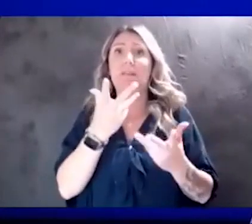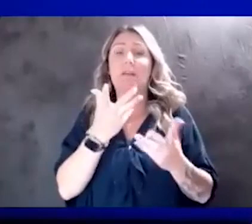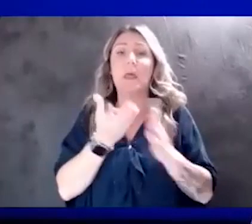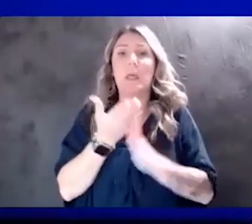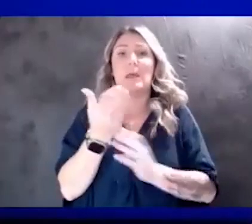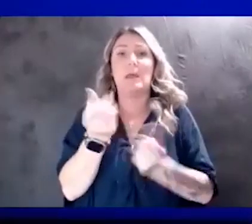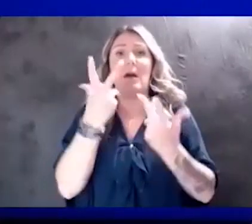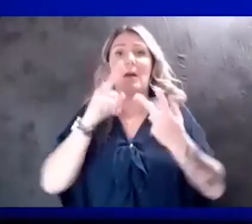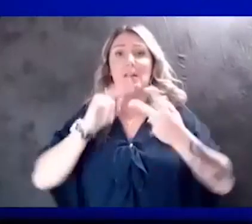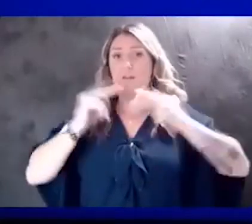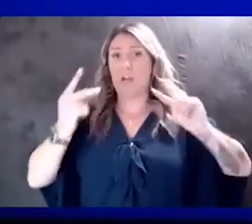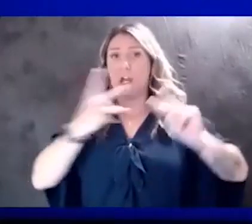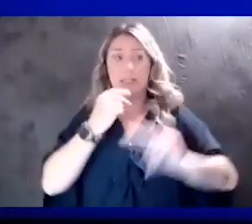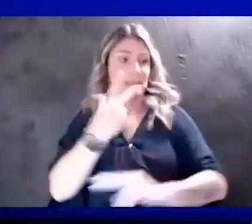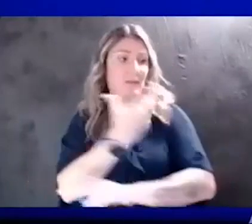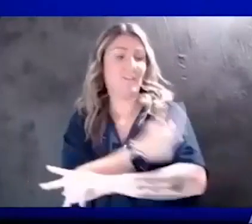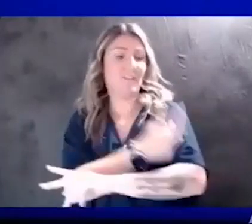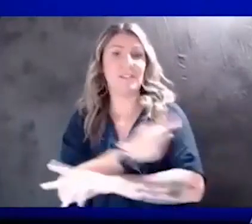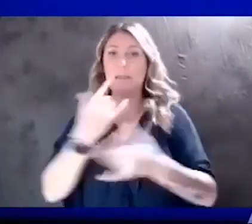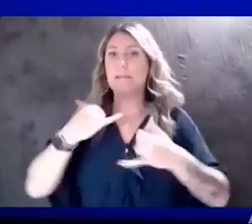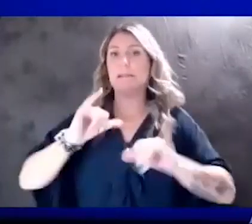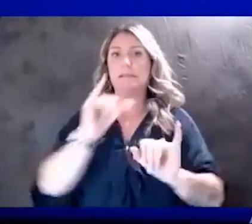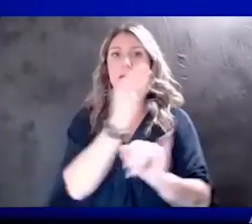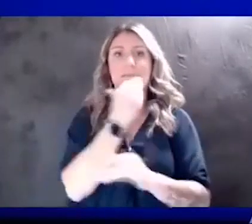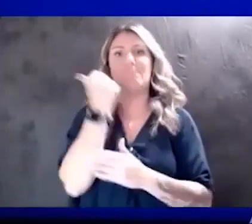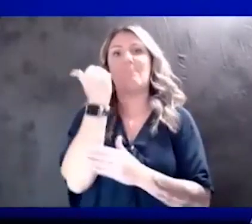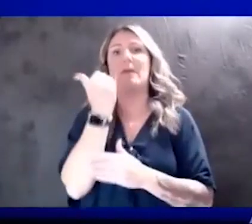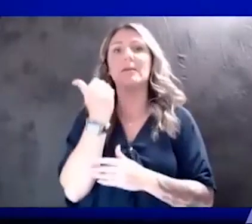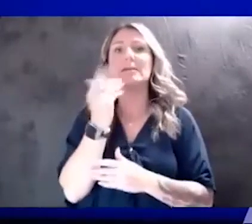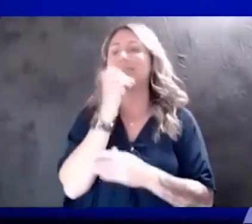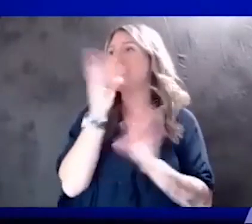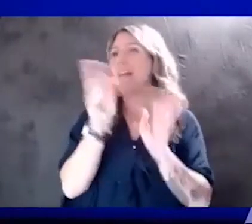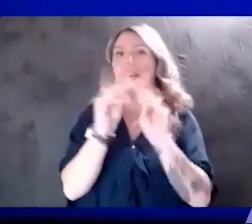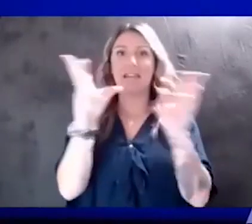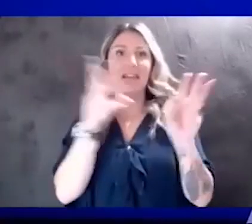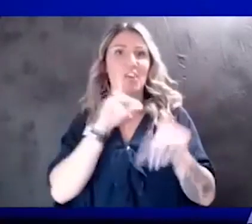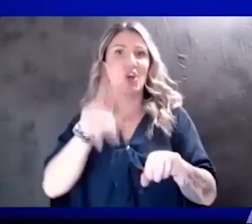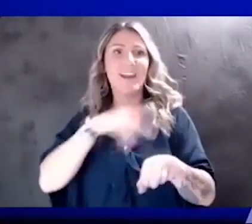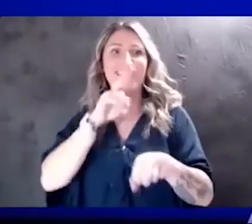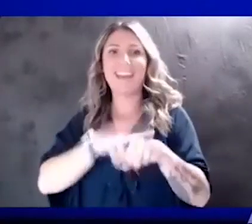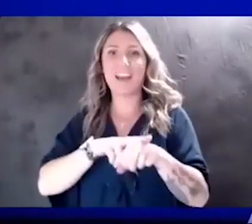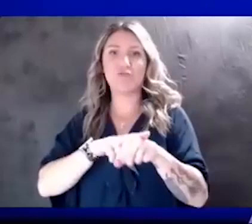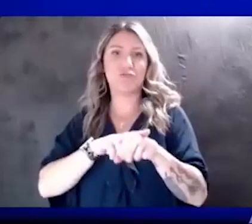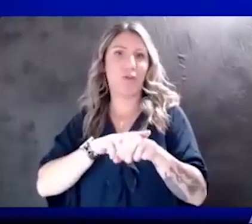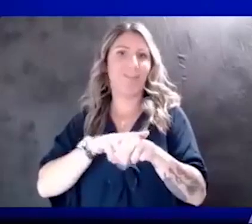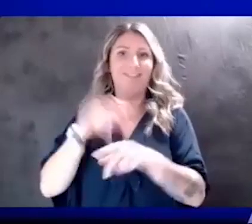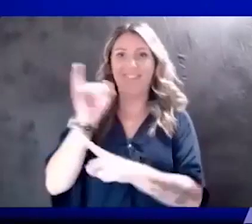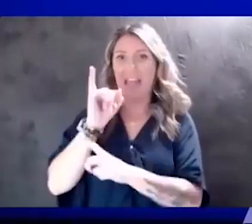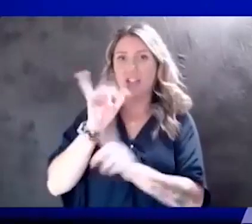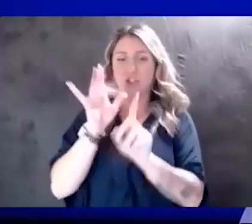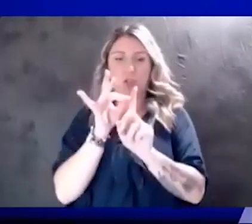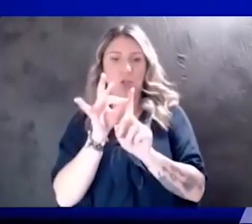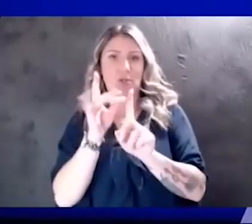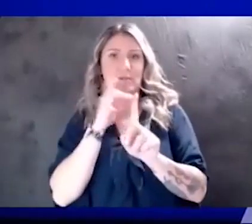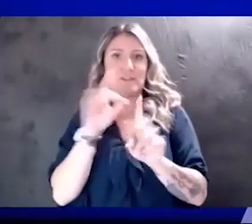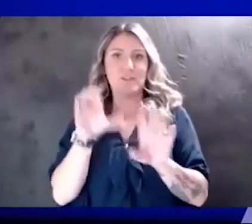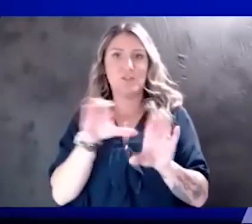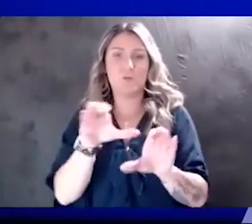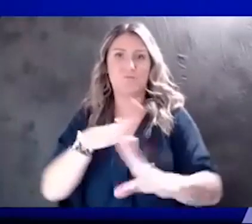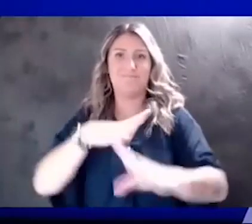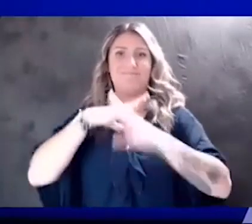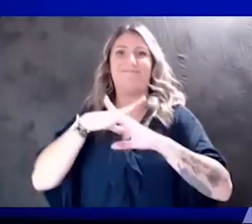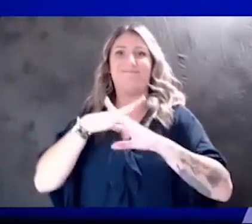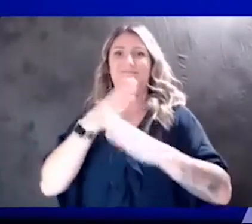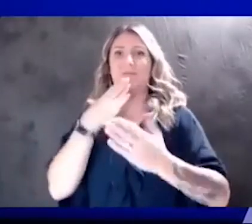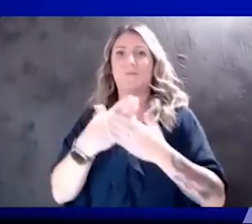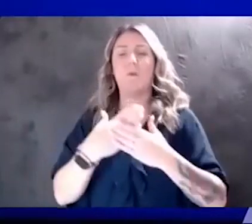are still performing really well to them. It's not clear that natural infection is doing as well with that kind of a